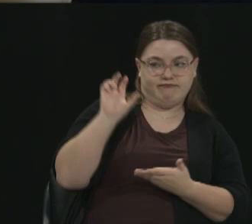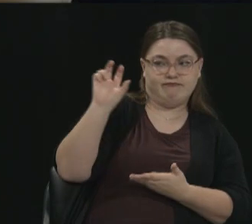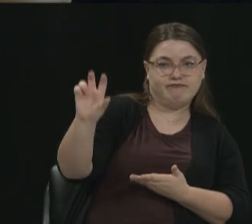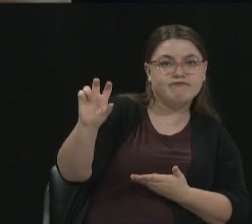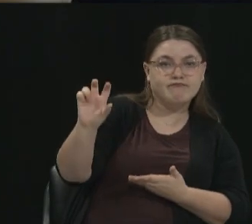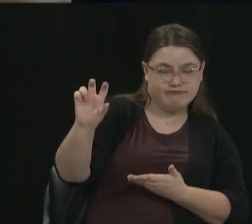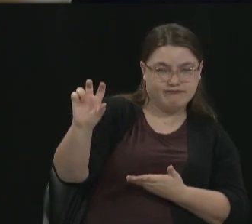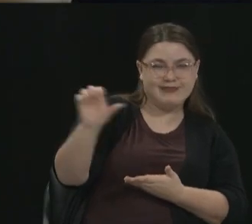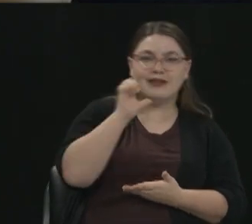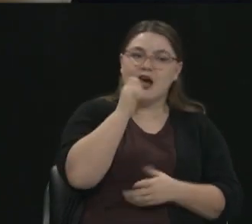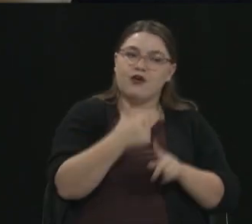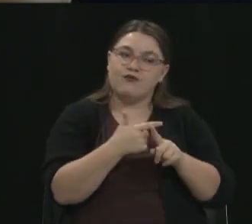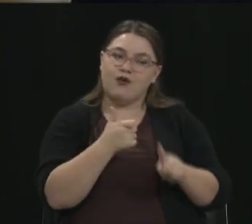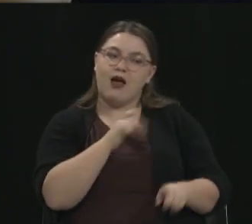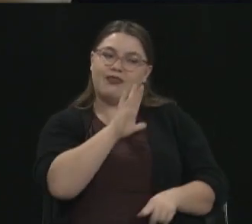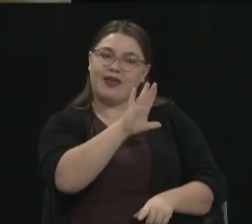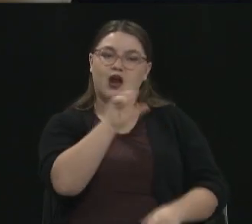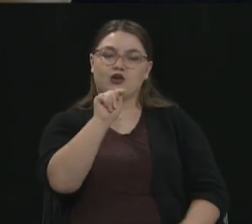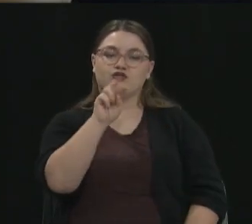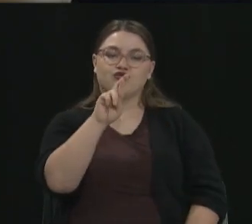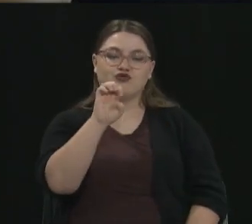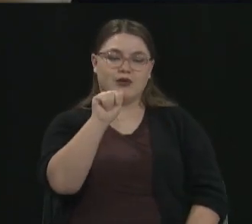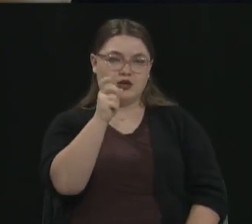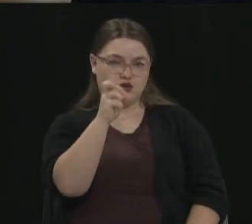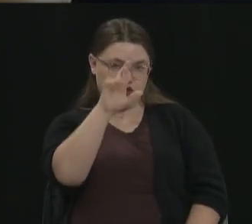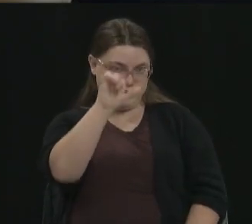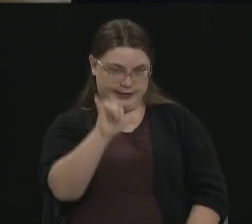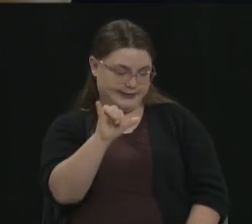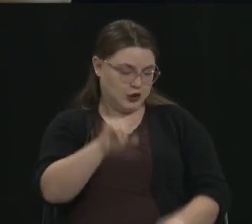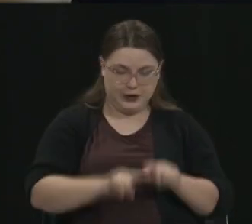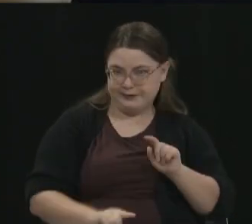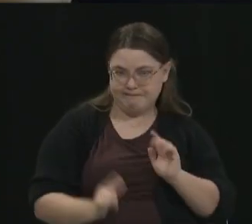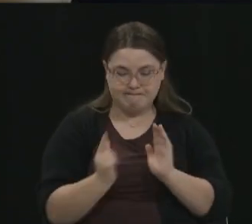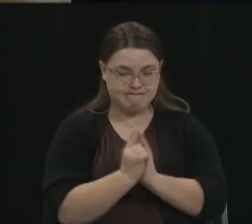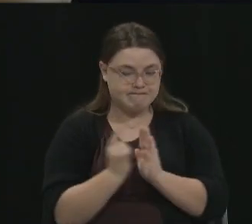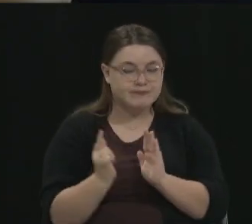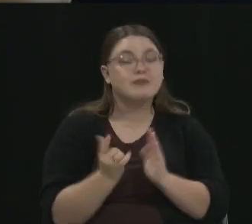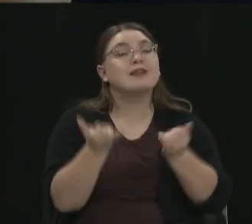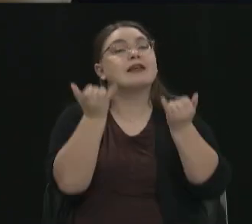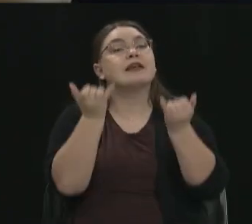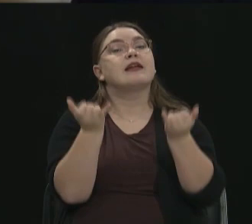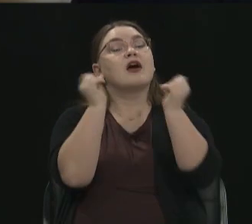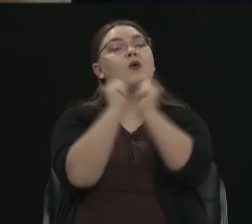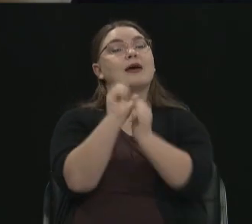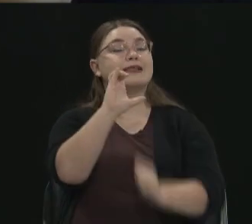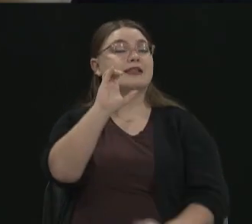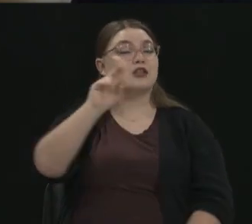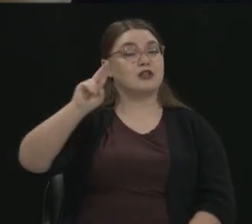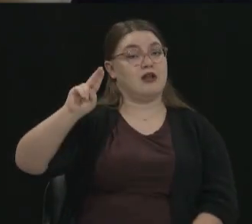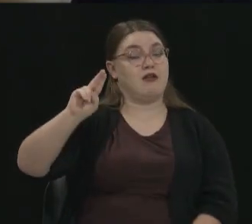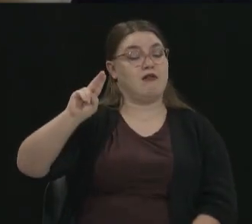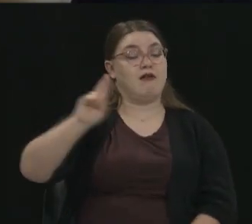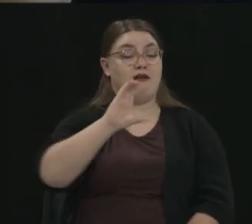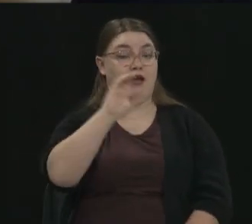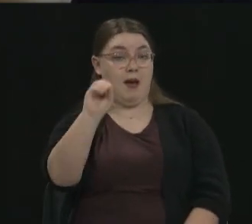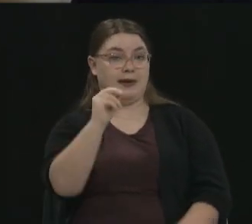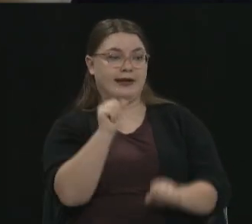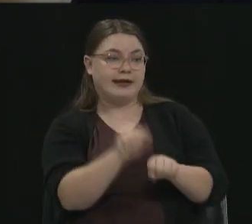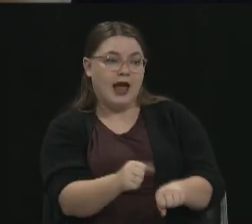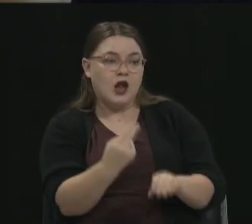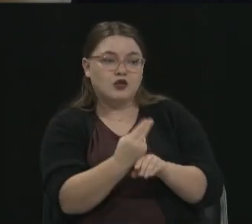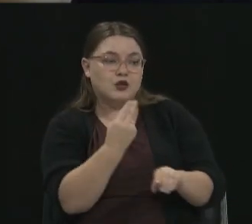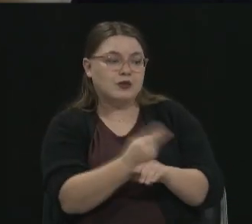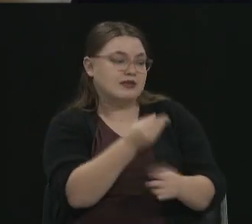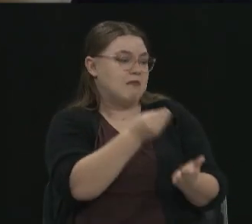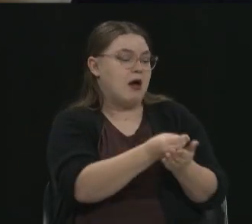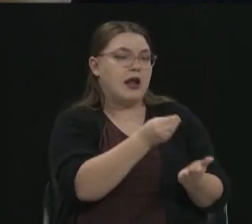treasuries. And with Citizens United, now you can take money out of the treasury of unlimited